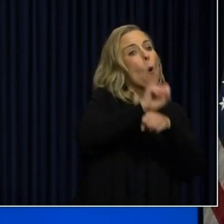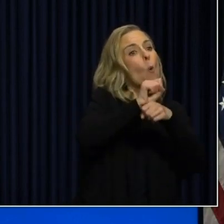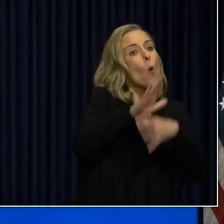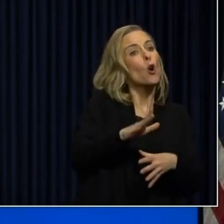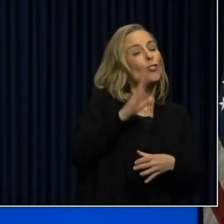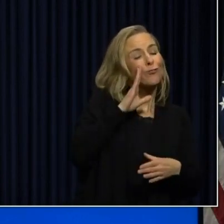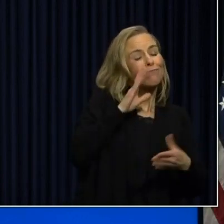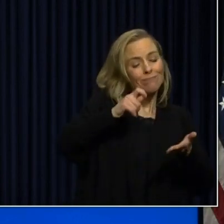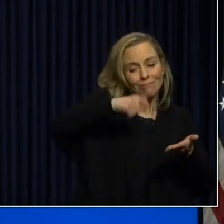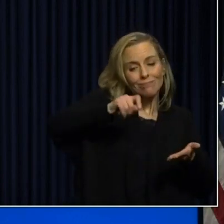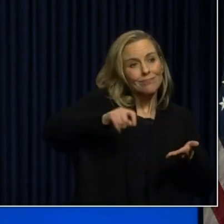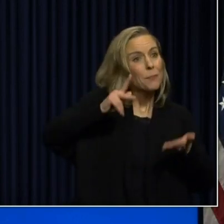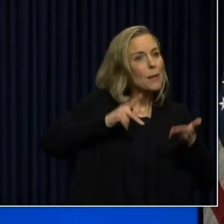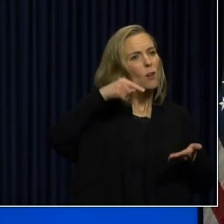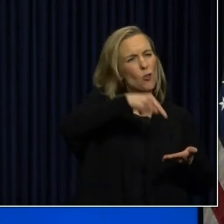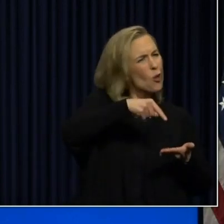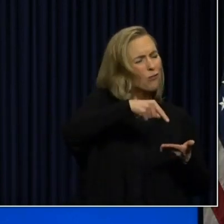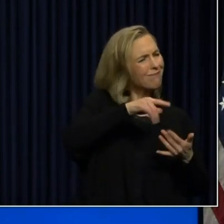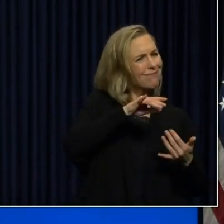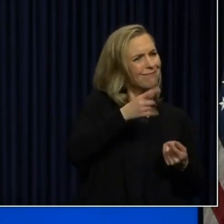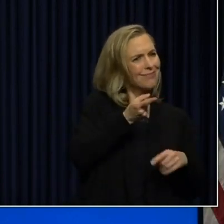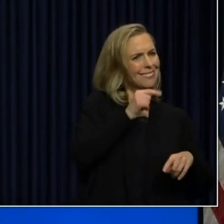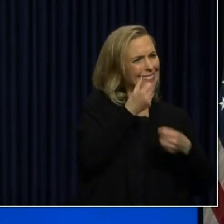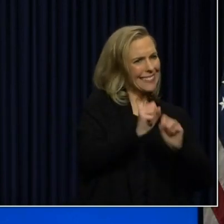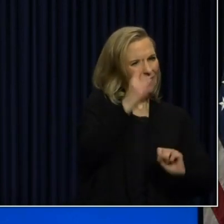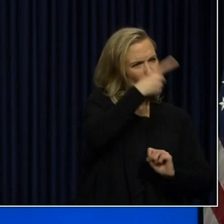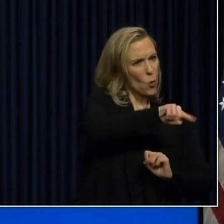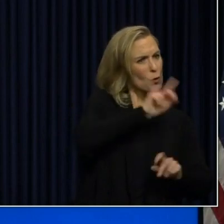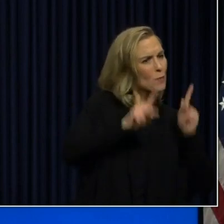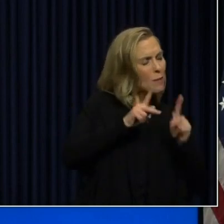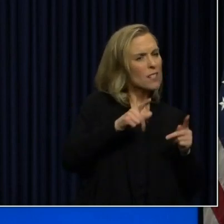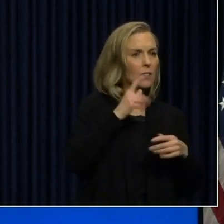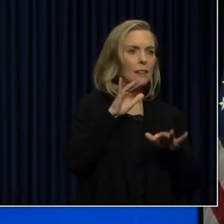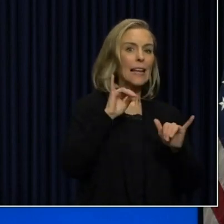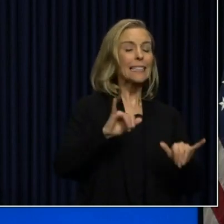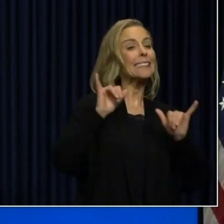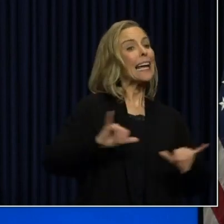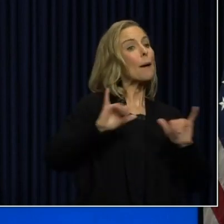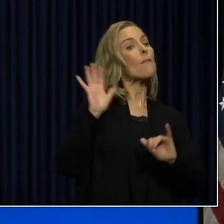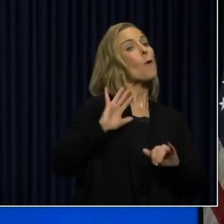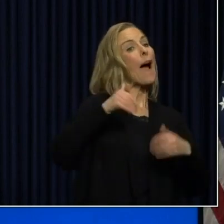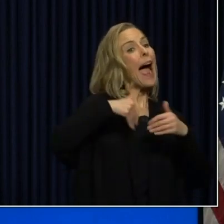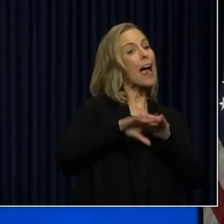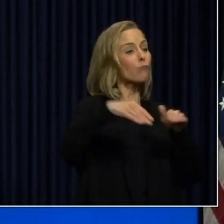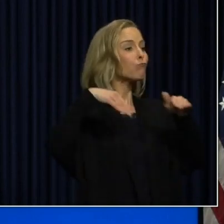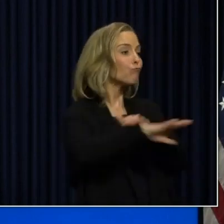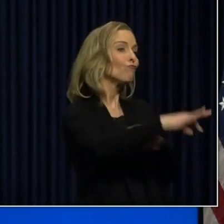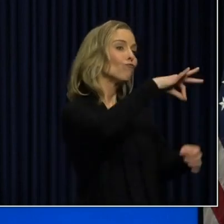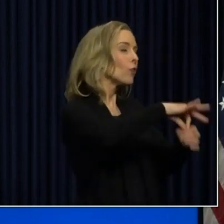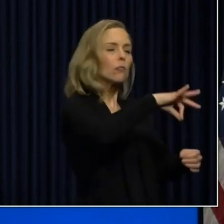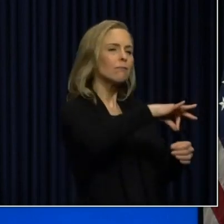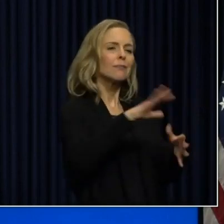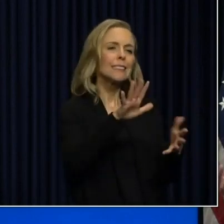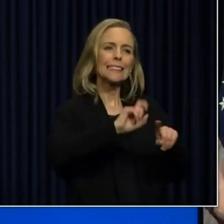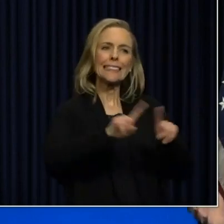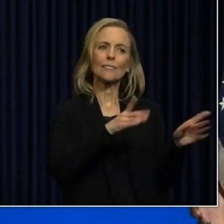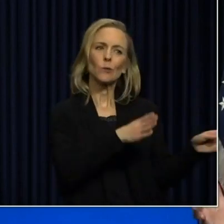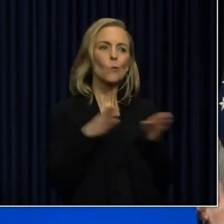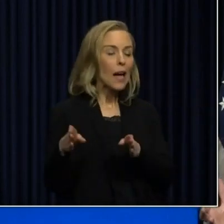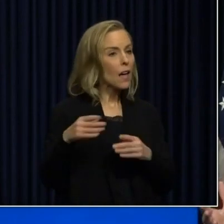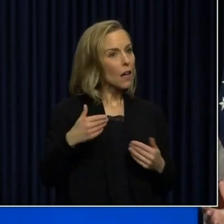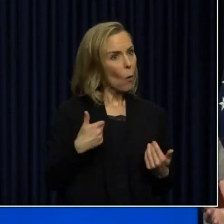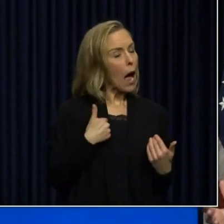it in a traditional way. I want to make sure that we can have a primary election, because a lot will